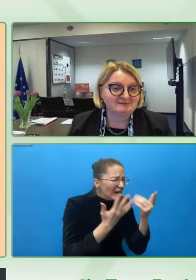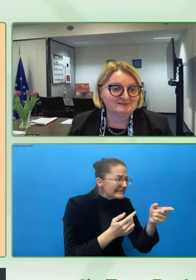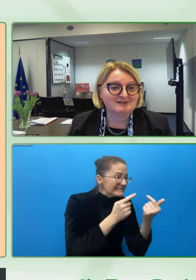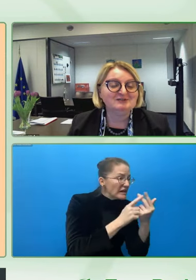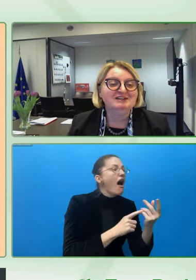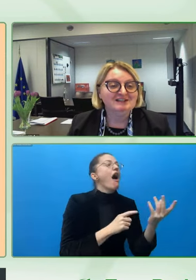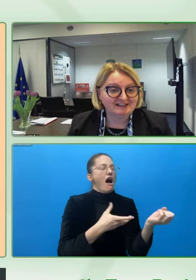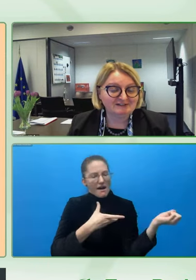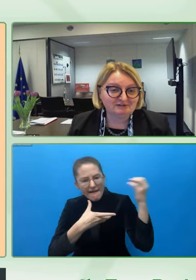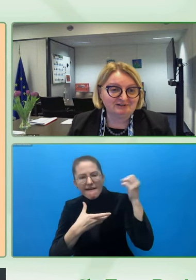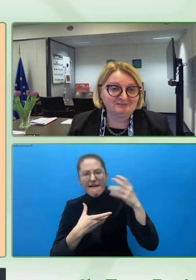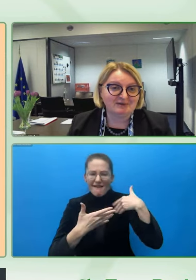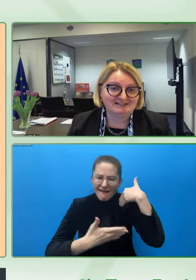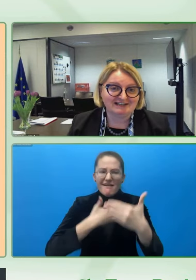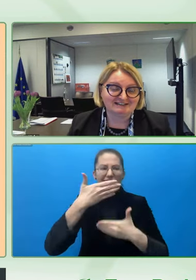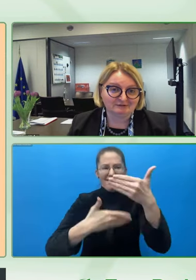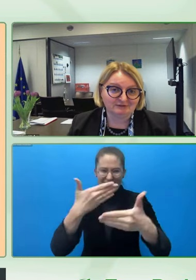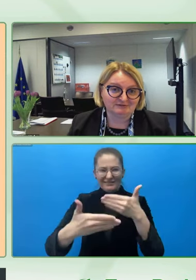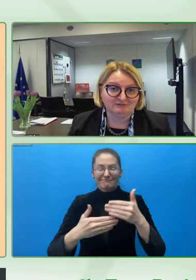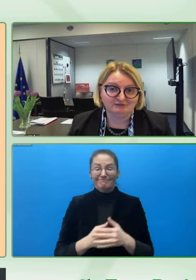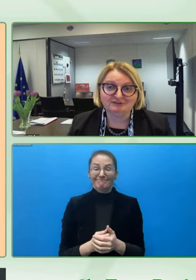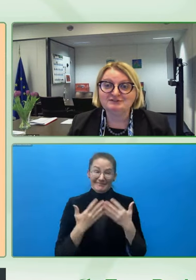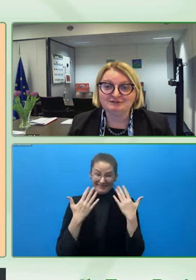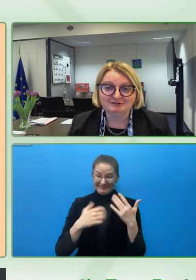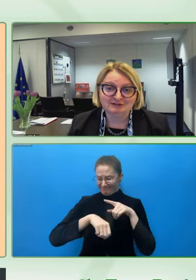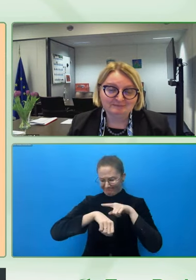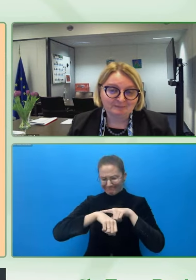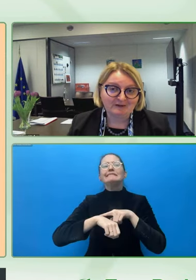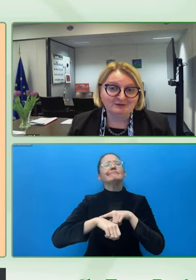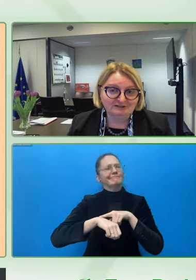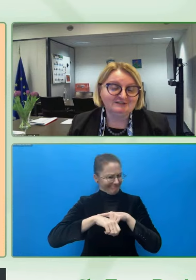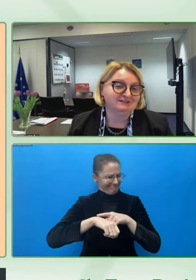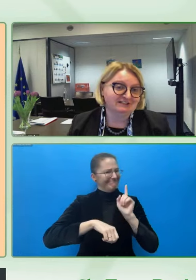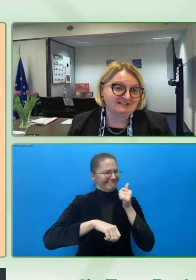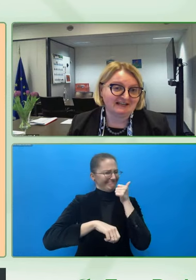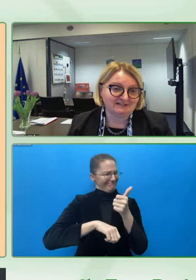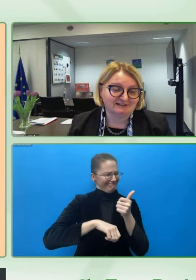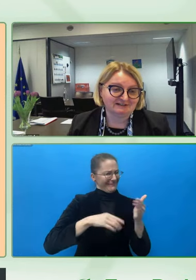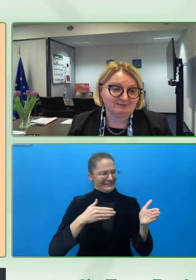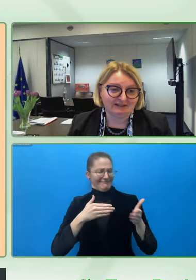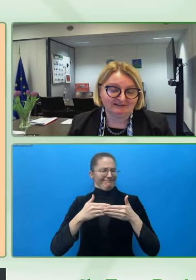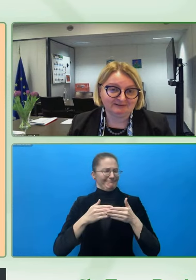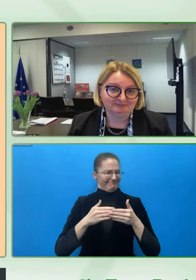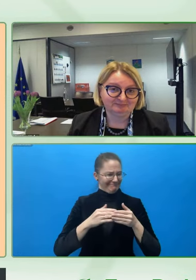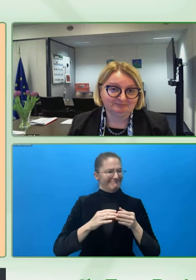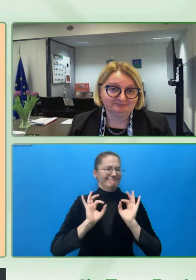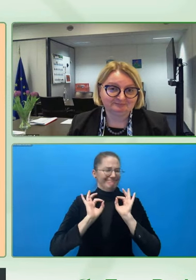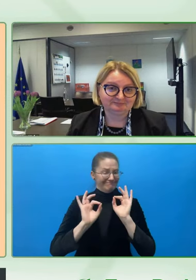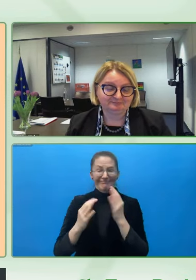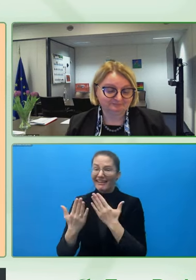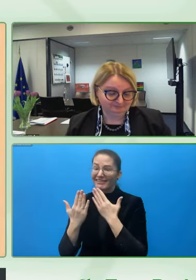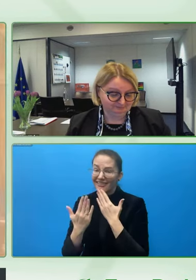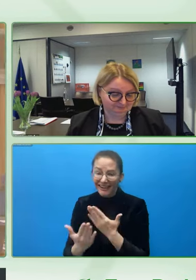on time. So thank you very much, and looking forward to continue the discussion in the panel.